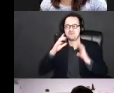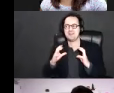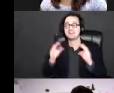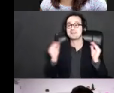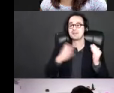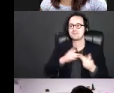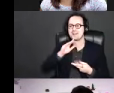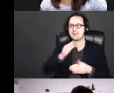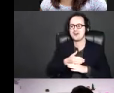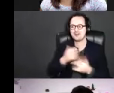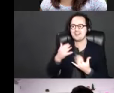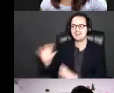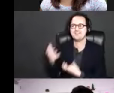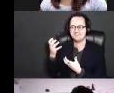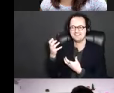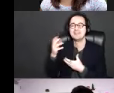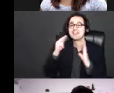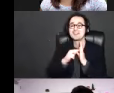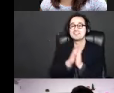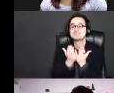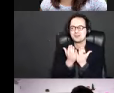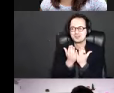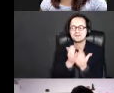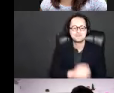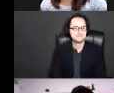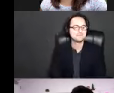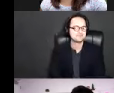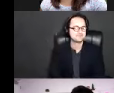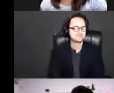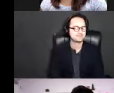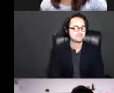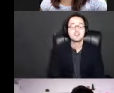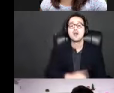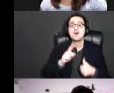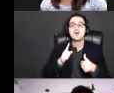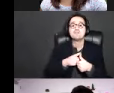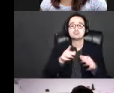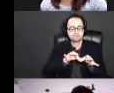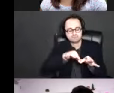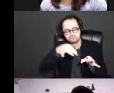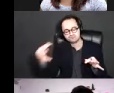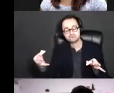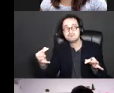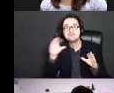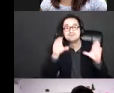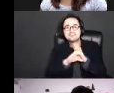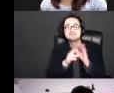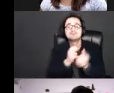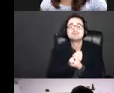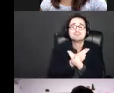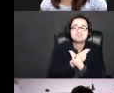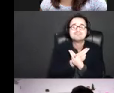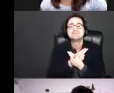young daughter's brain as we're looking at this book together. Now, as we open the first page and look at this picture of the bunny rabbit,